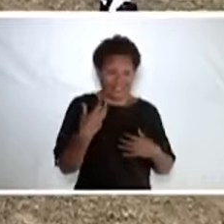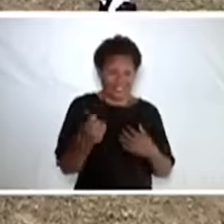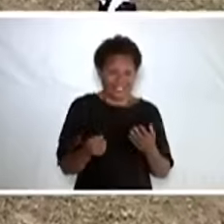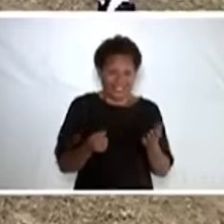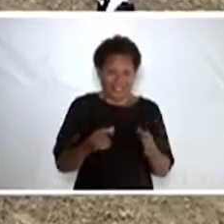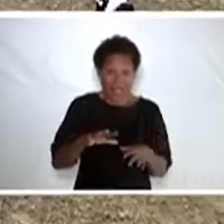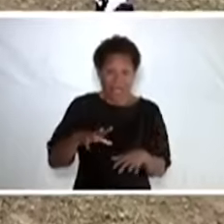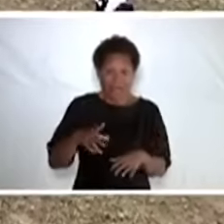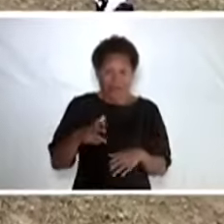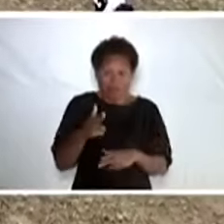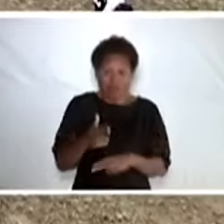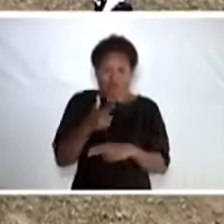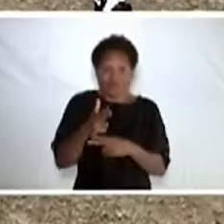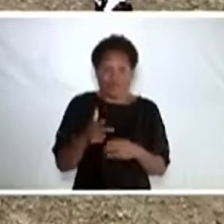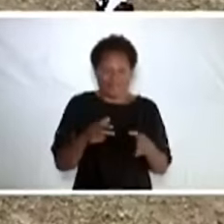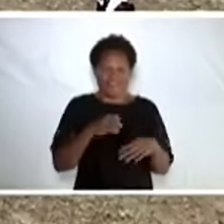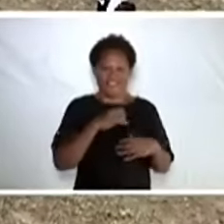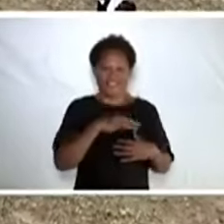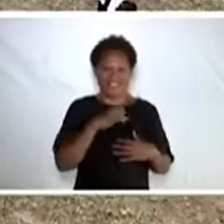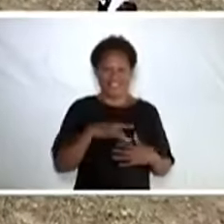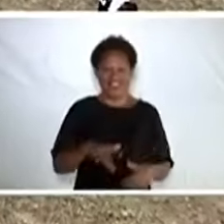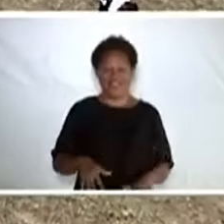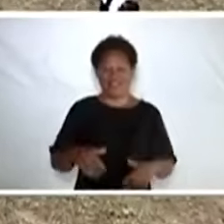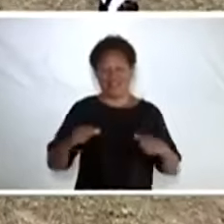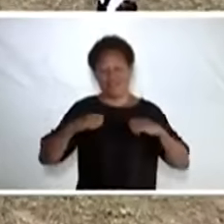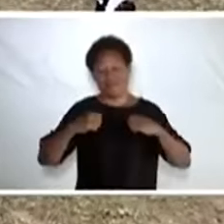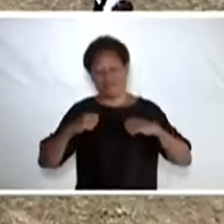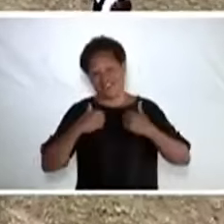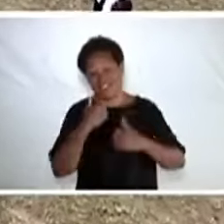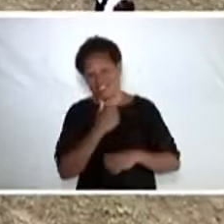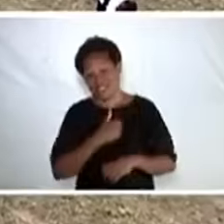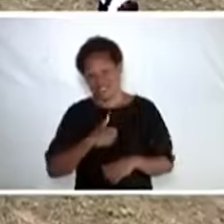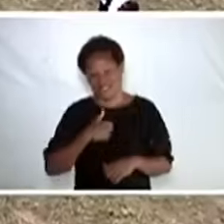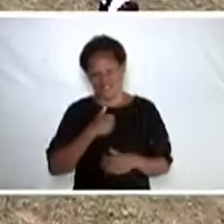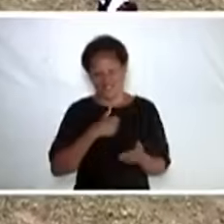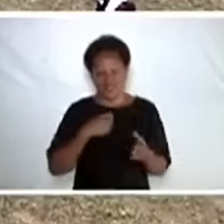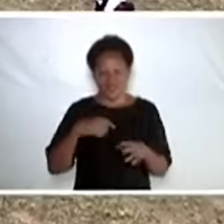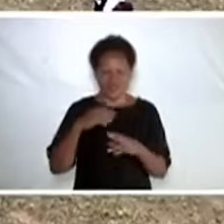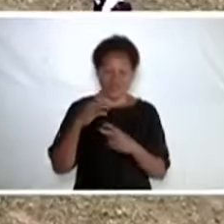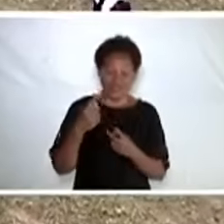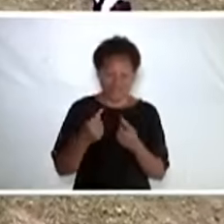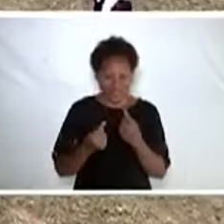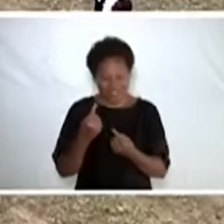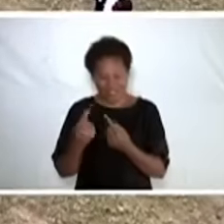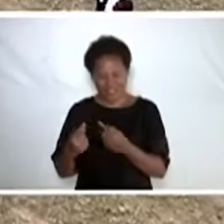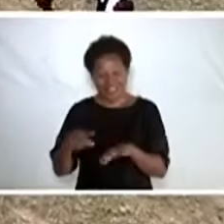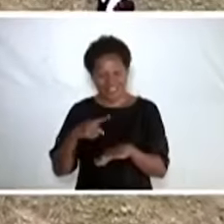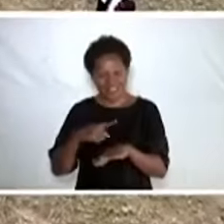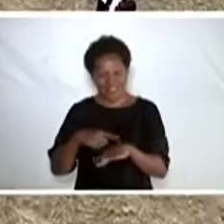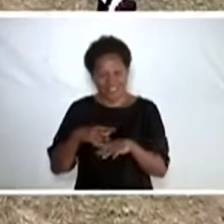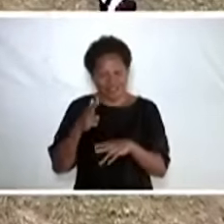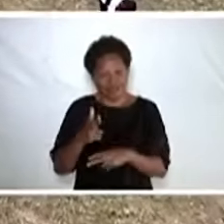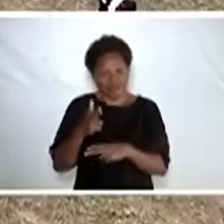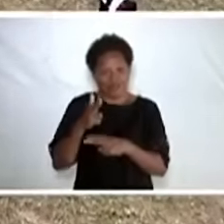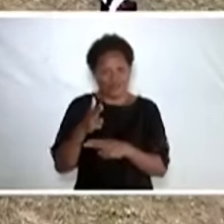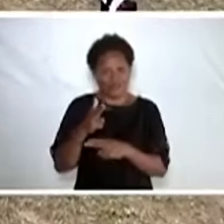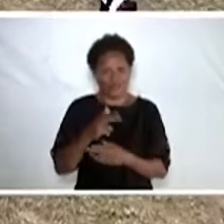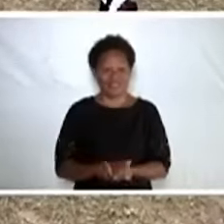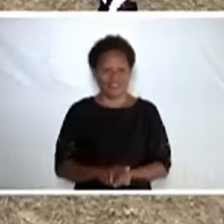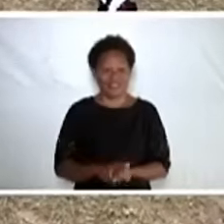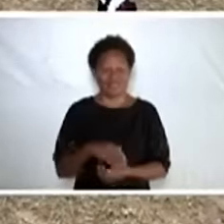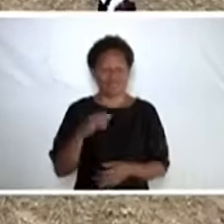every time it happens, but it's also a feeling of pride and joy and anticipation each time it fires. Yandini